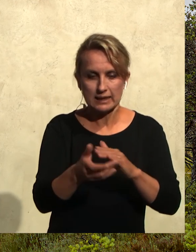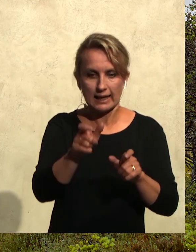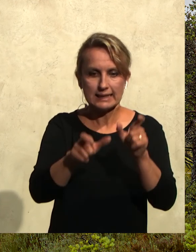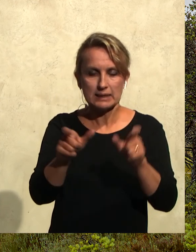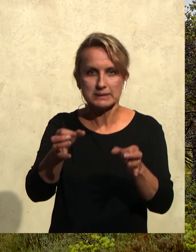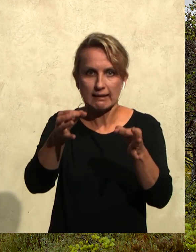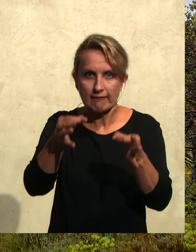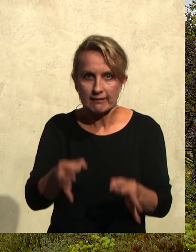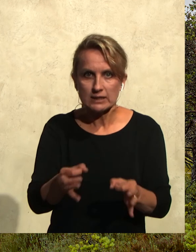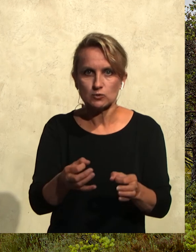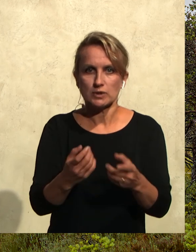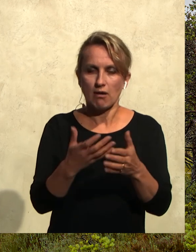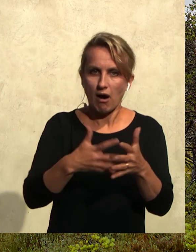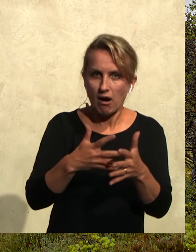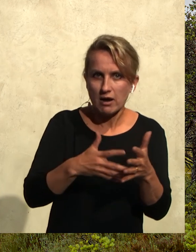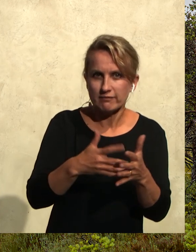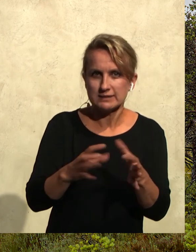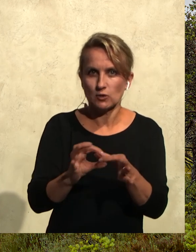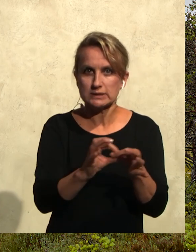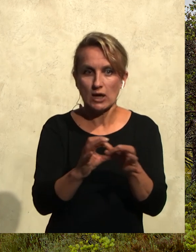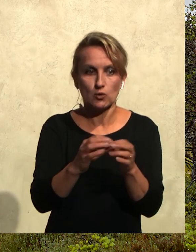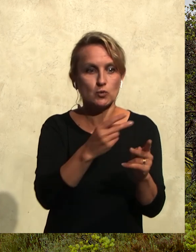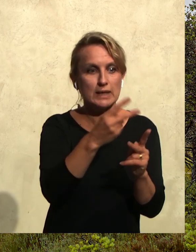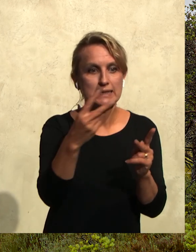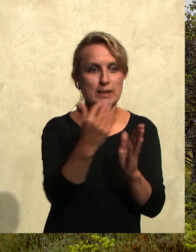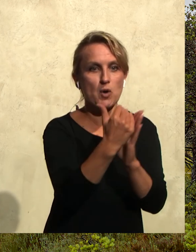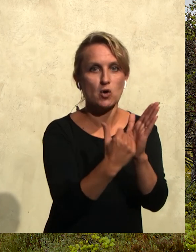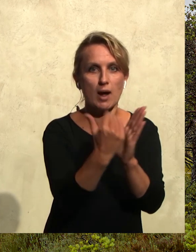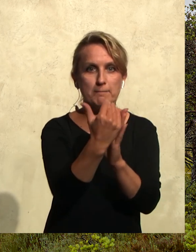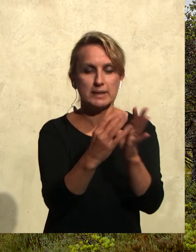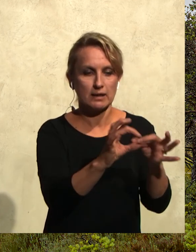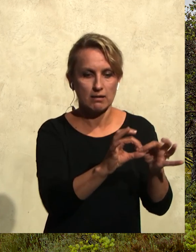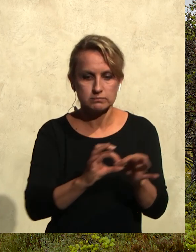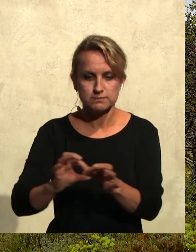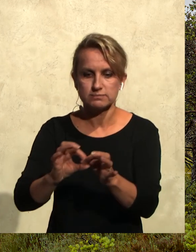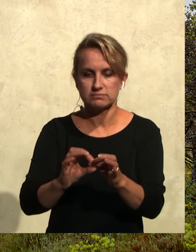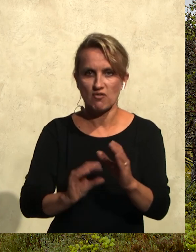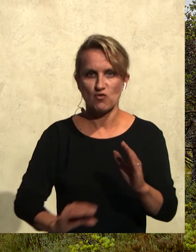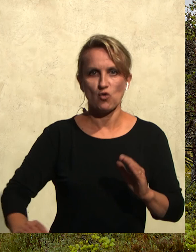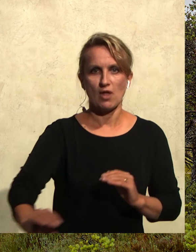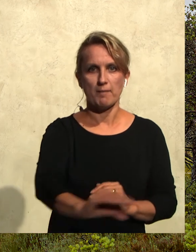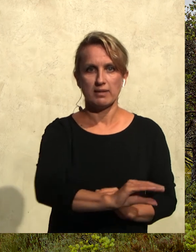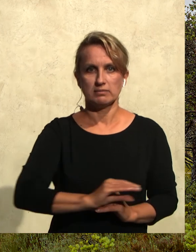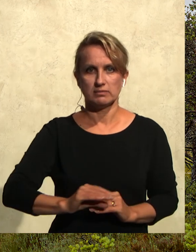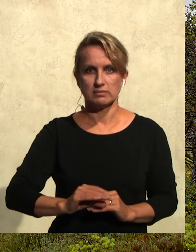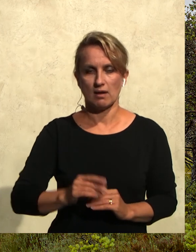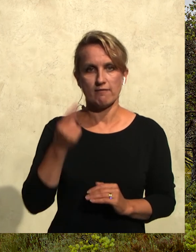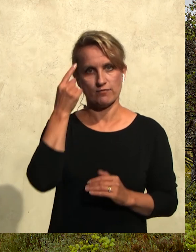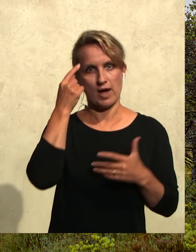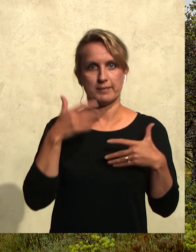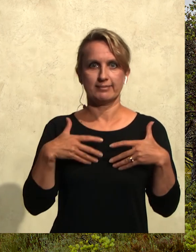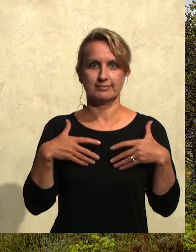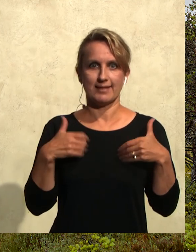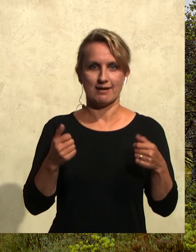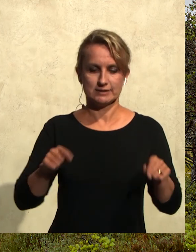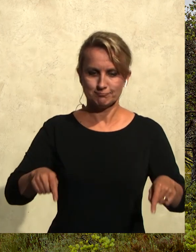of other things, innovation. So with this last few months, there's been actually a huge output